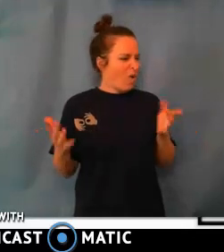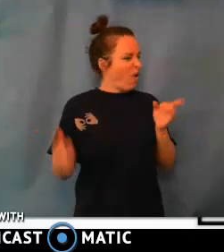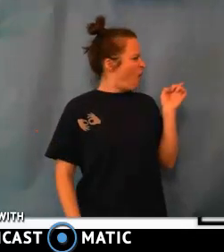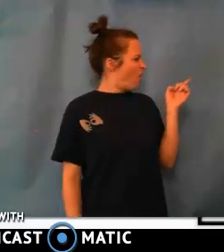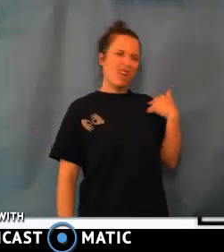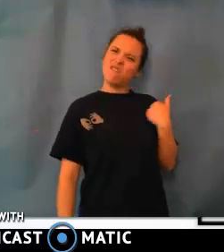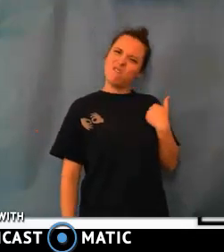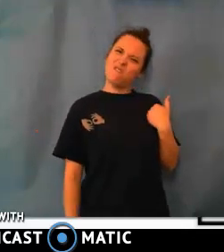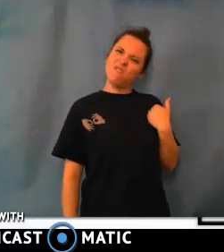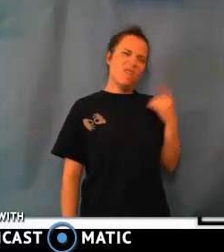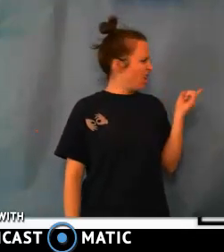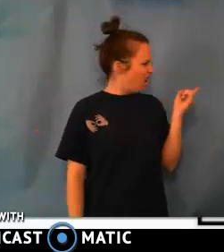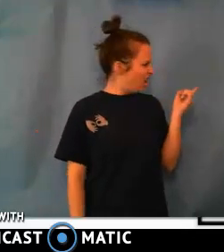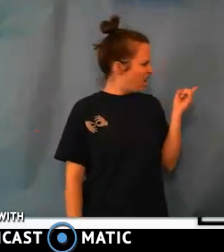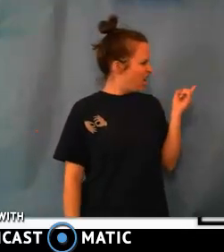holding?